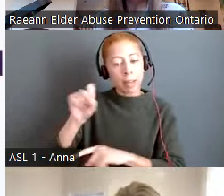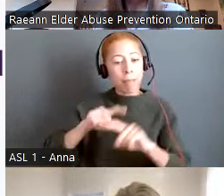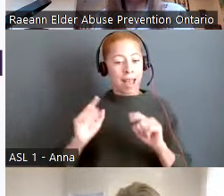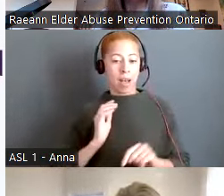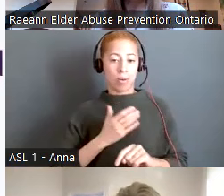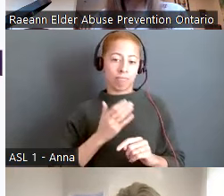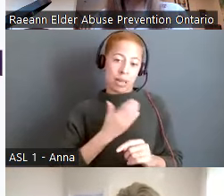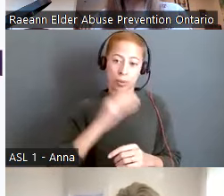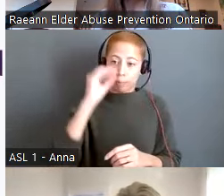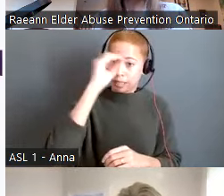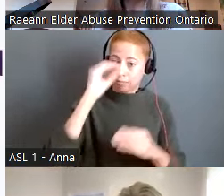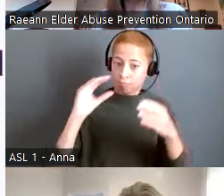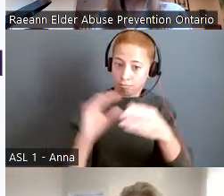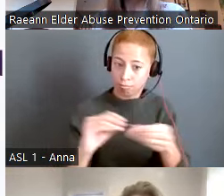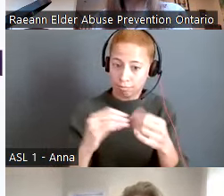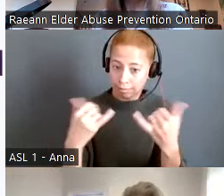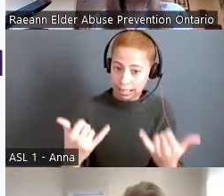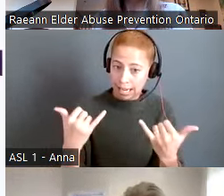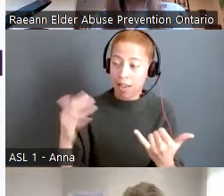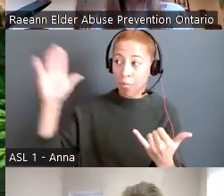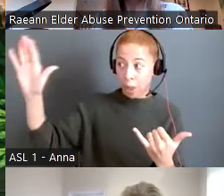those of the government, but of our speakers themselves.